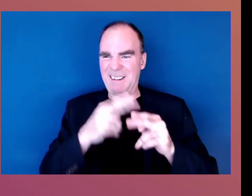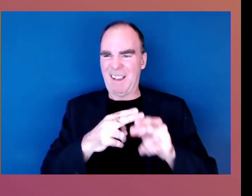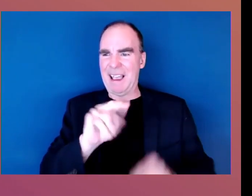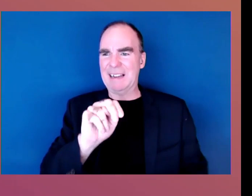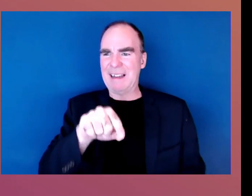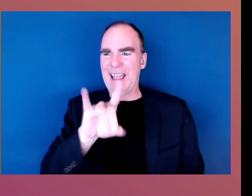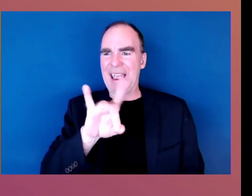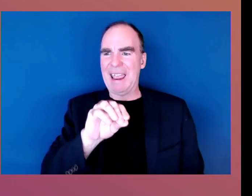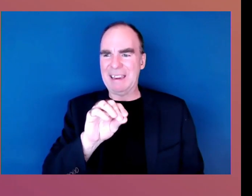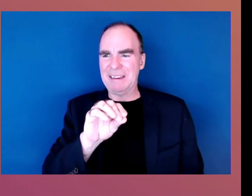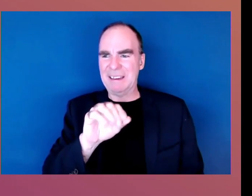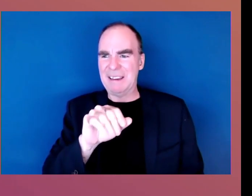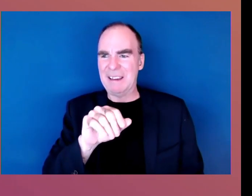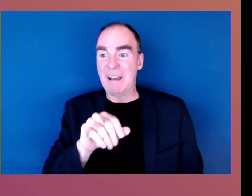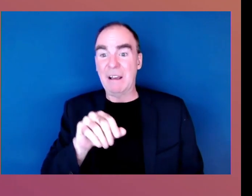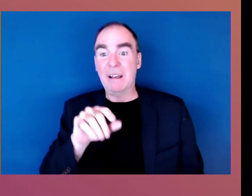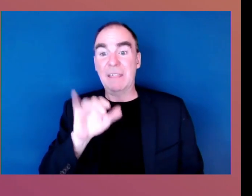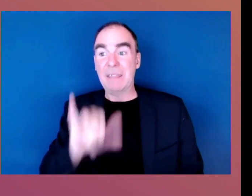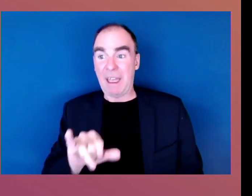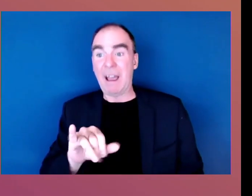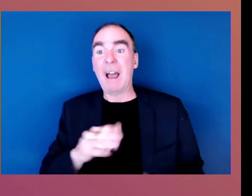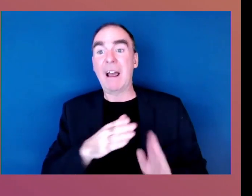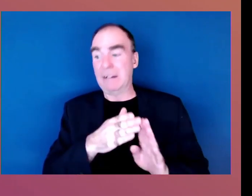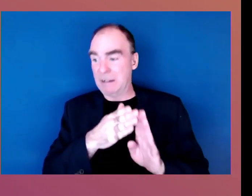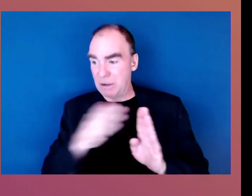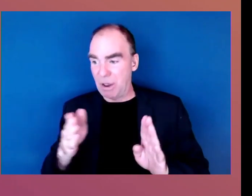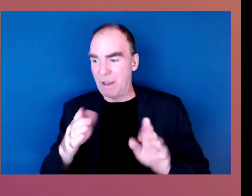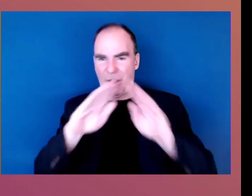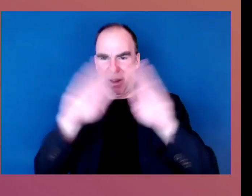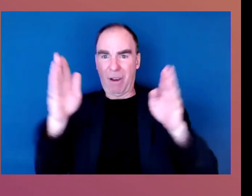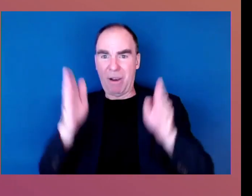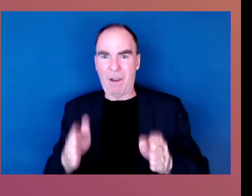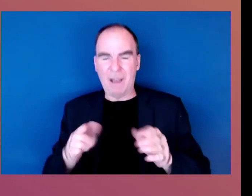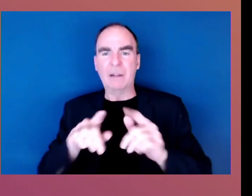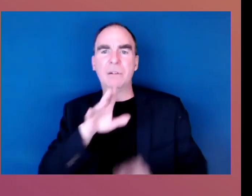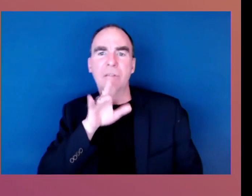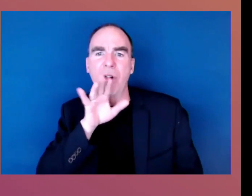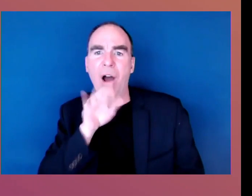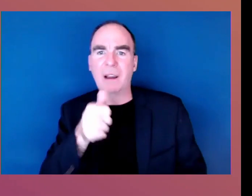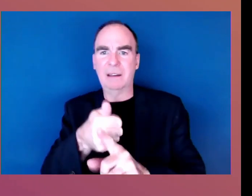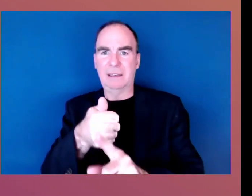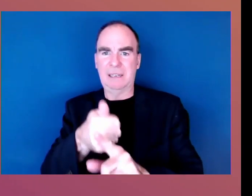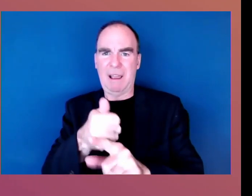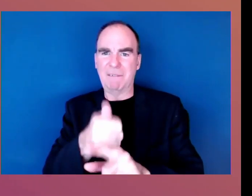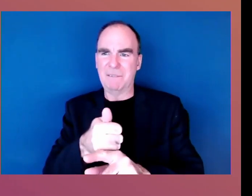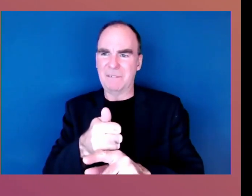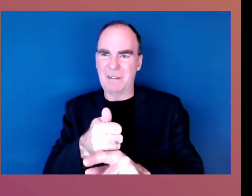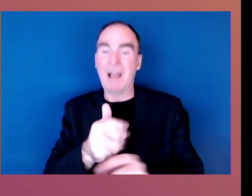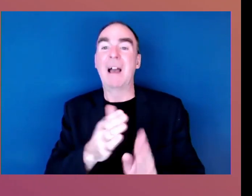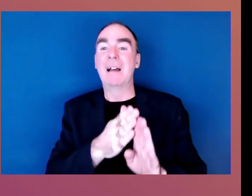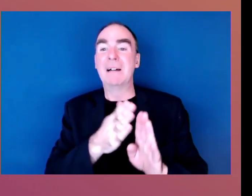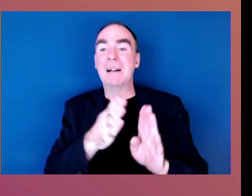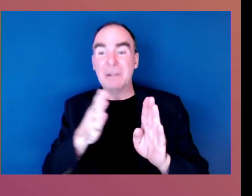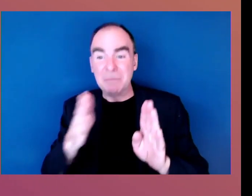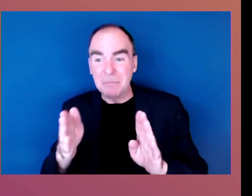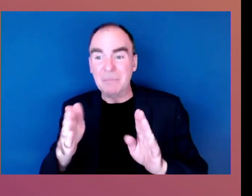In the late 80s, we started the Digital Braille Project. We developed Braille editing system and